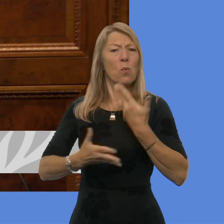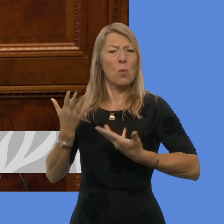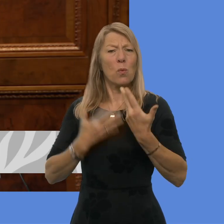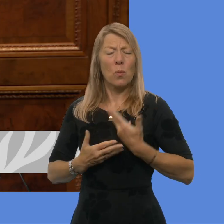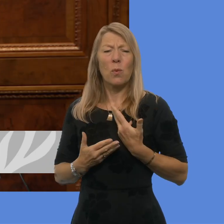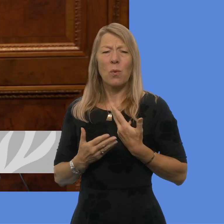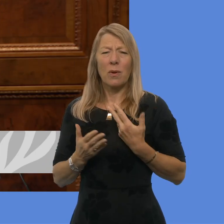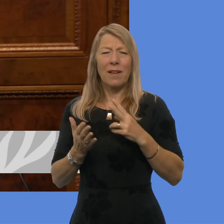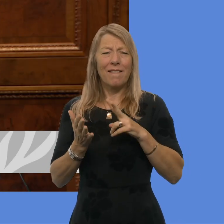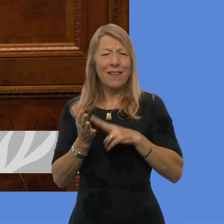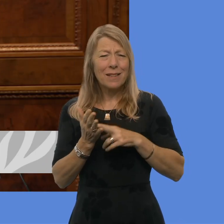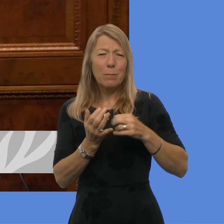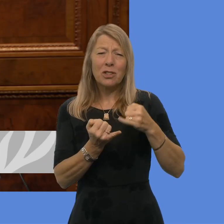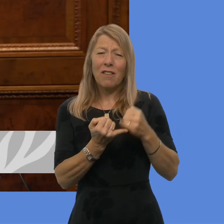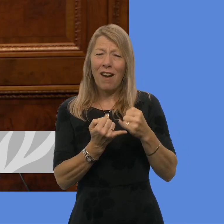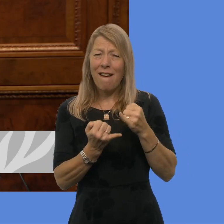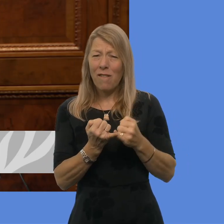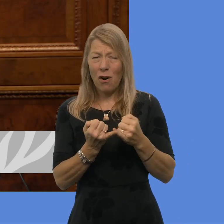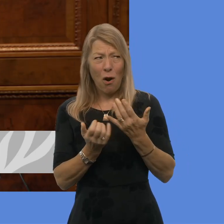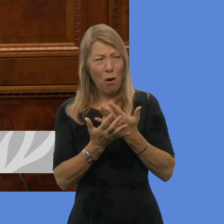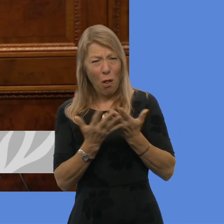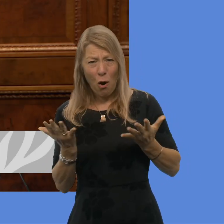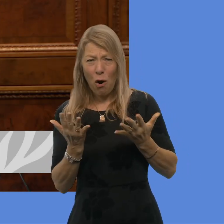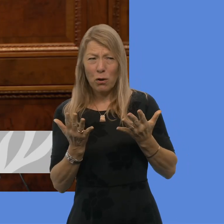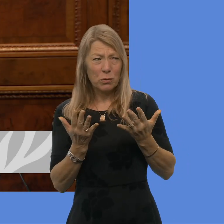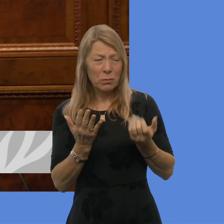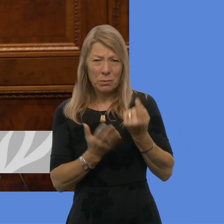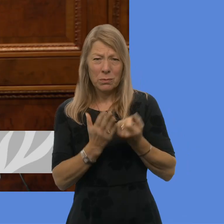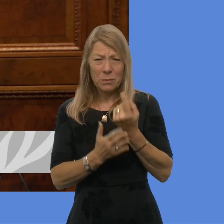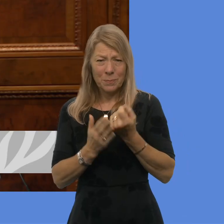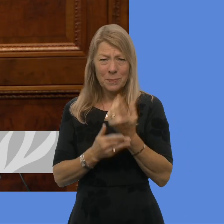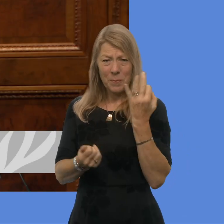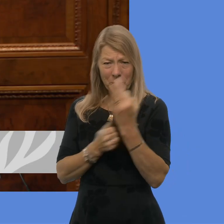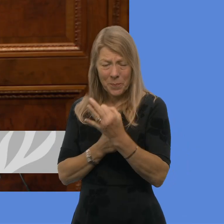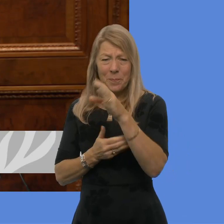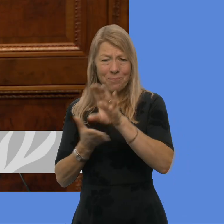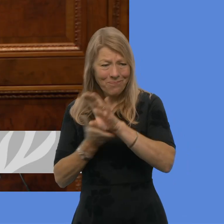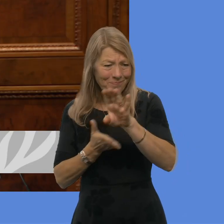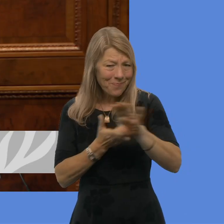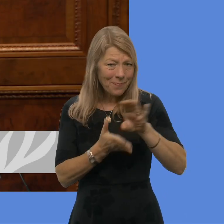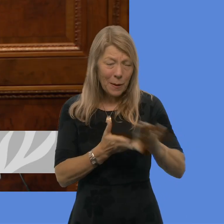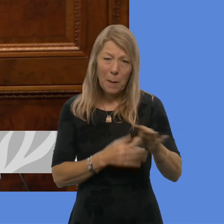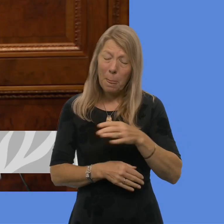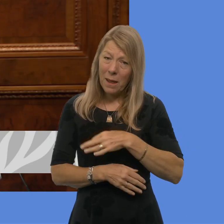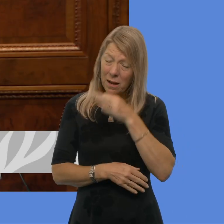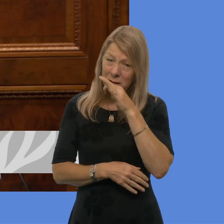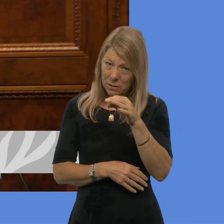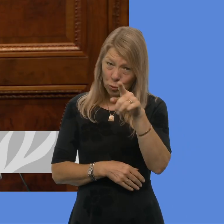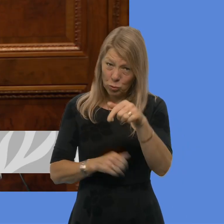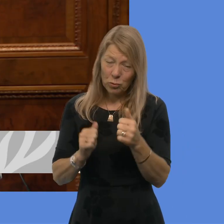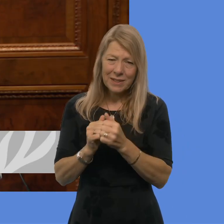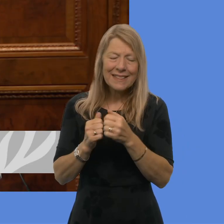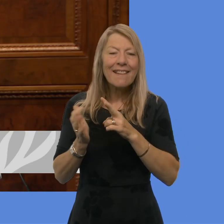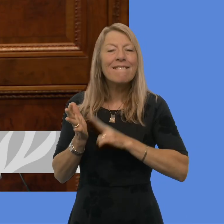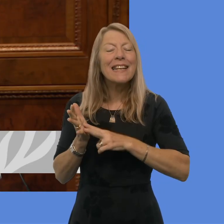delivery in terms of its portfolio. Can you, or do you agree with me that it's essential that VSS has a full board